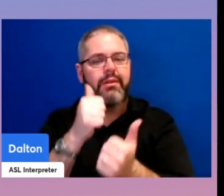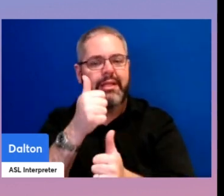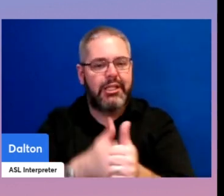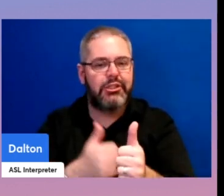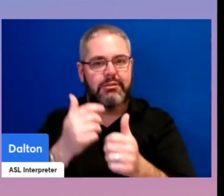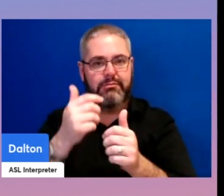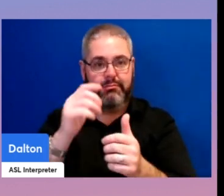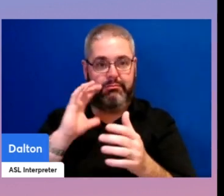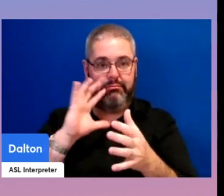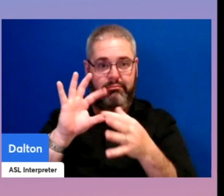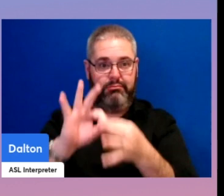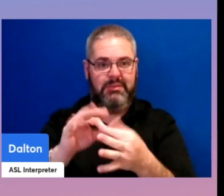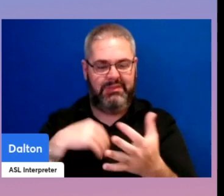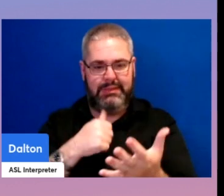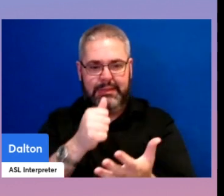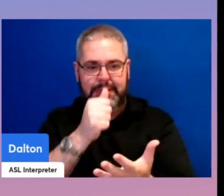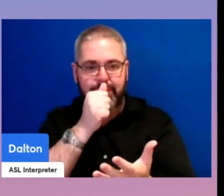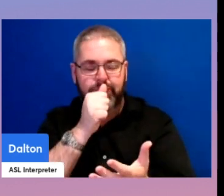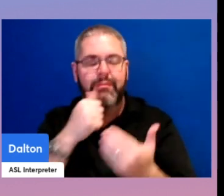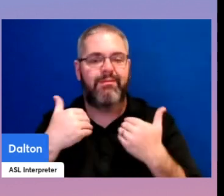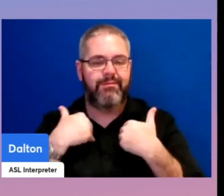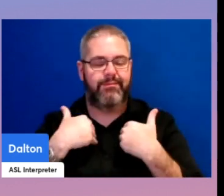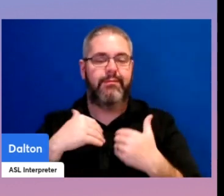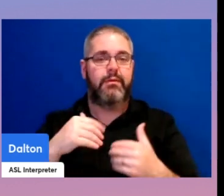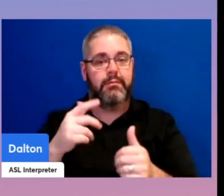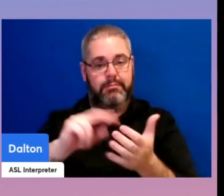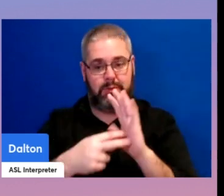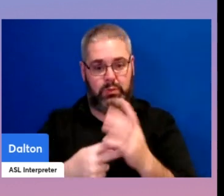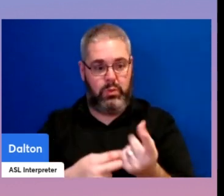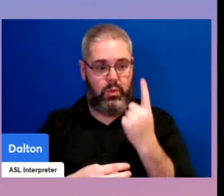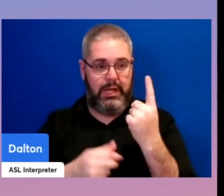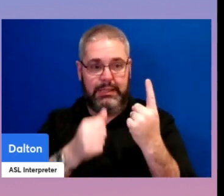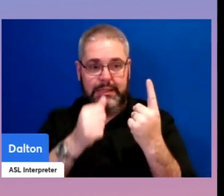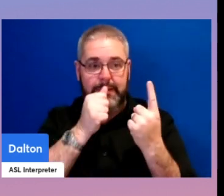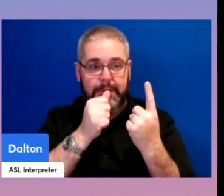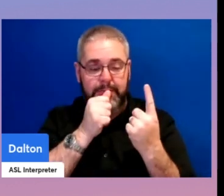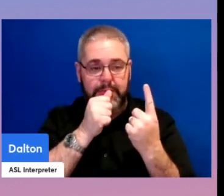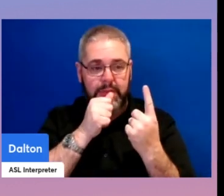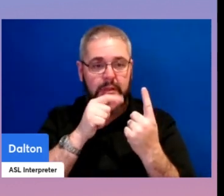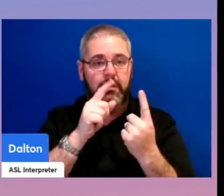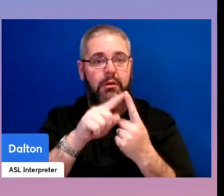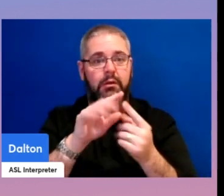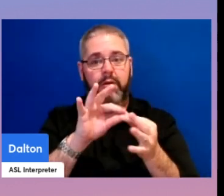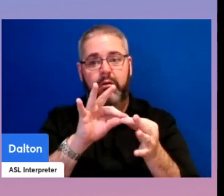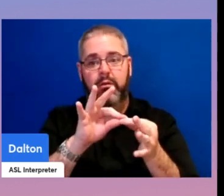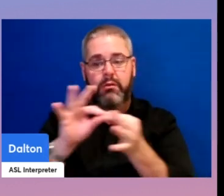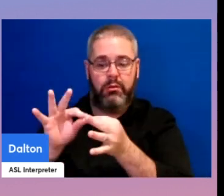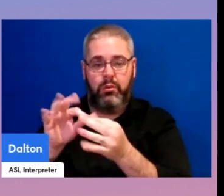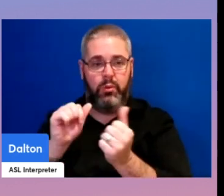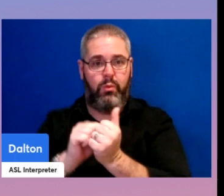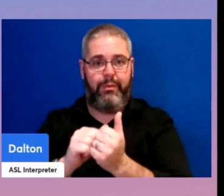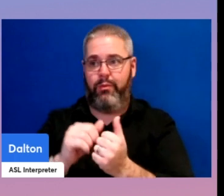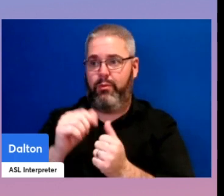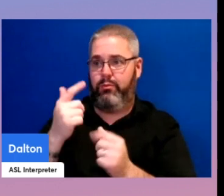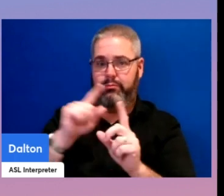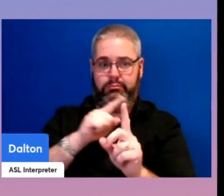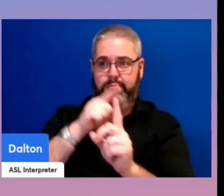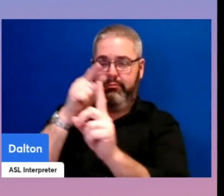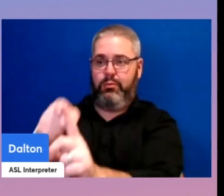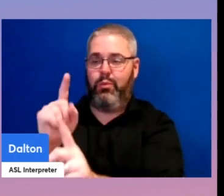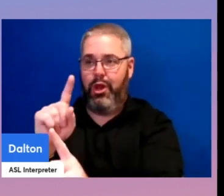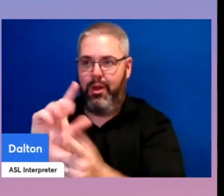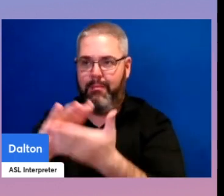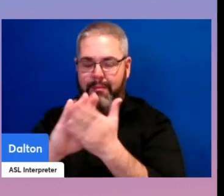association. So one secret tied with the destination becomes one